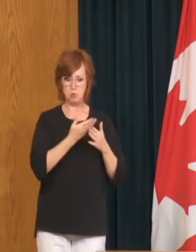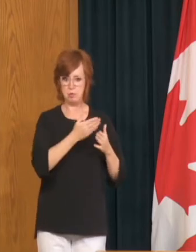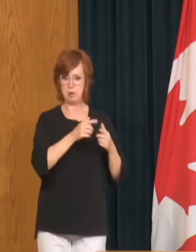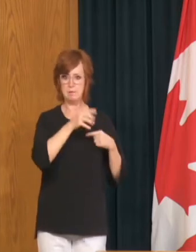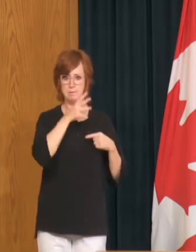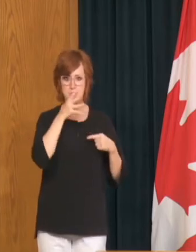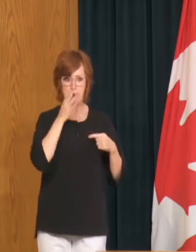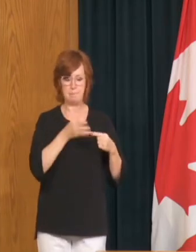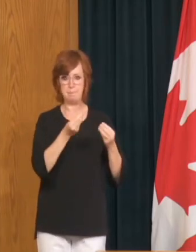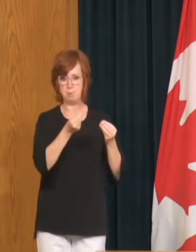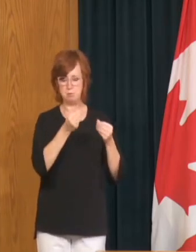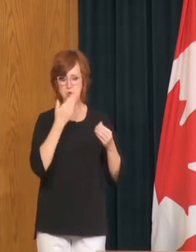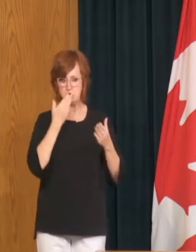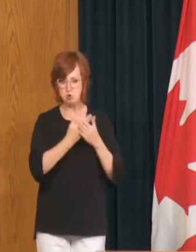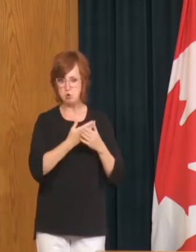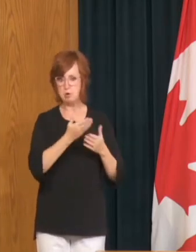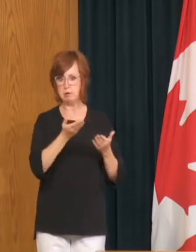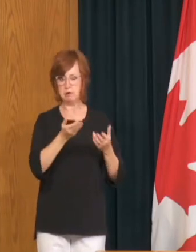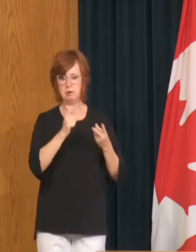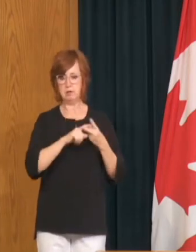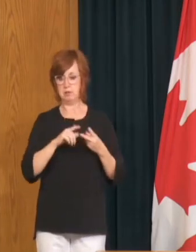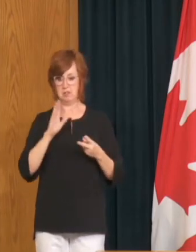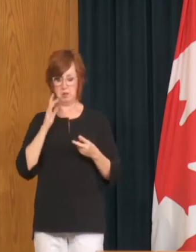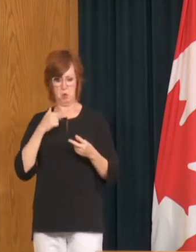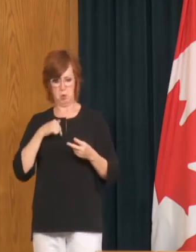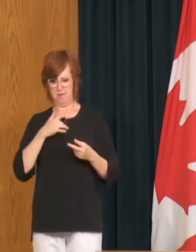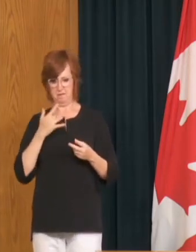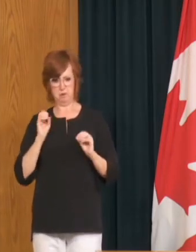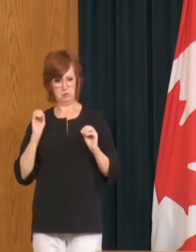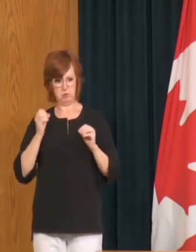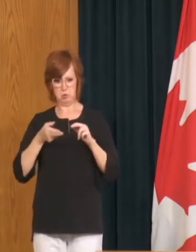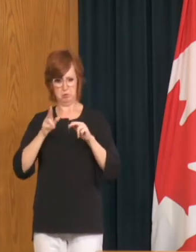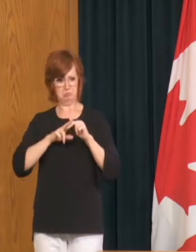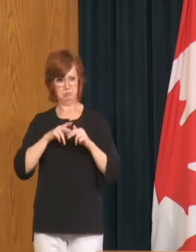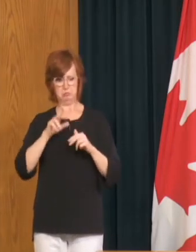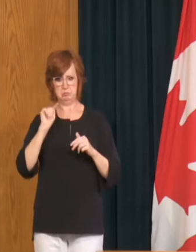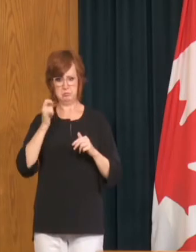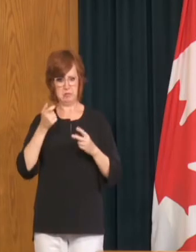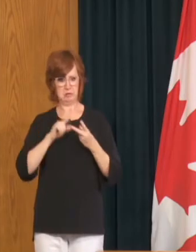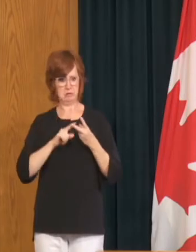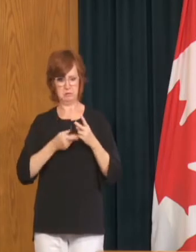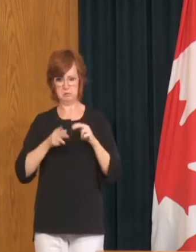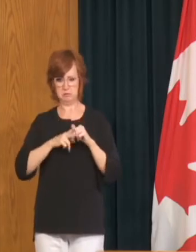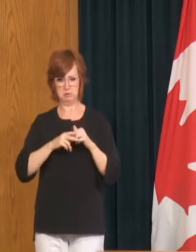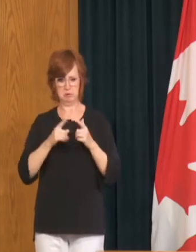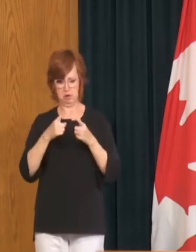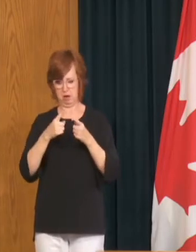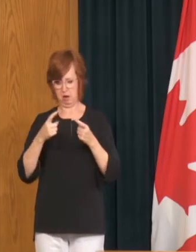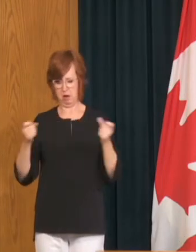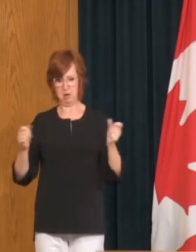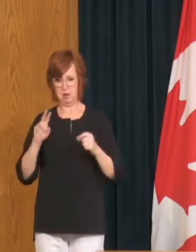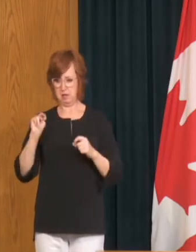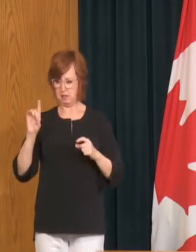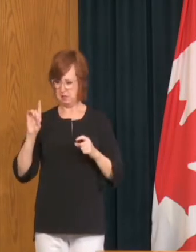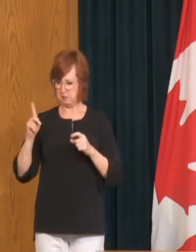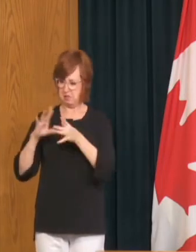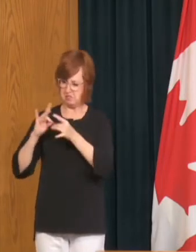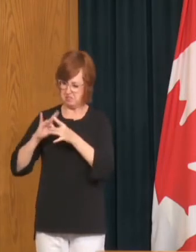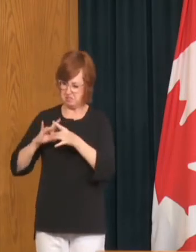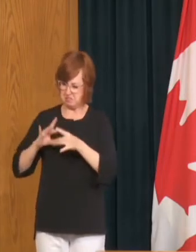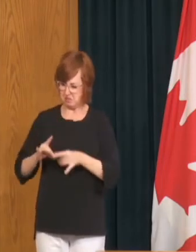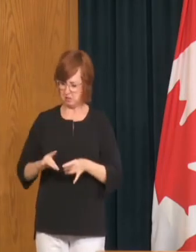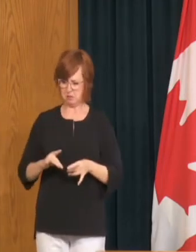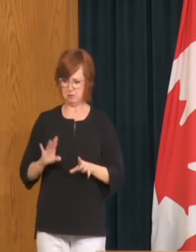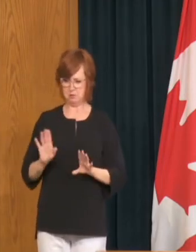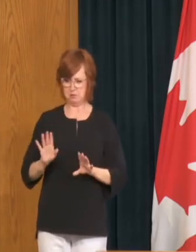be a reason for increasing taxes. We don't feel there's going to be a reason for any of the things that the NDP are talking about.